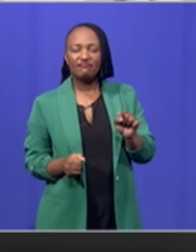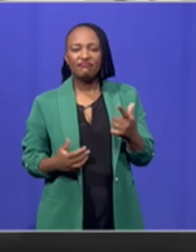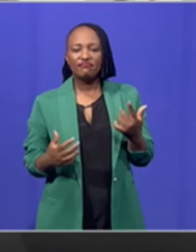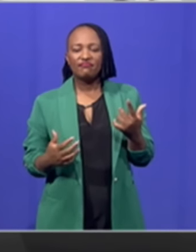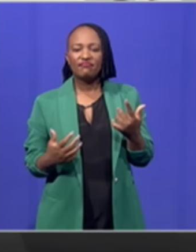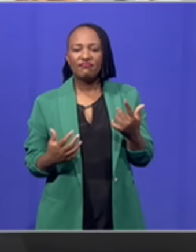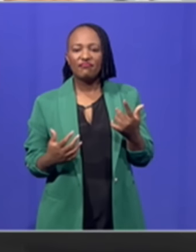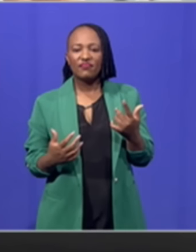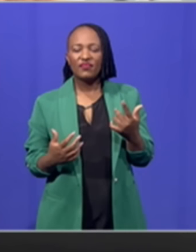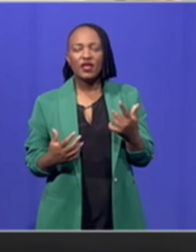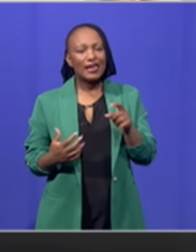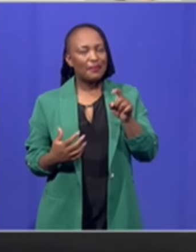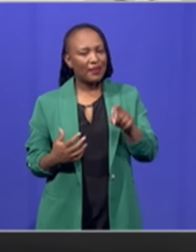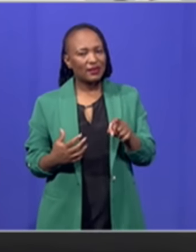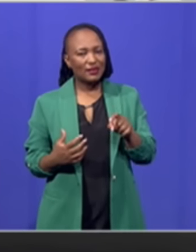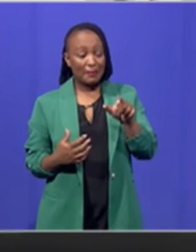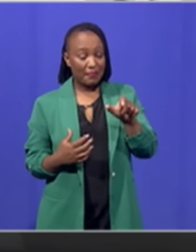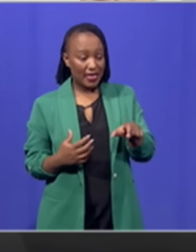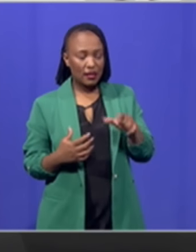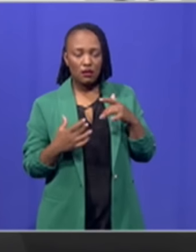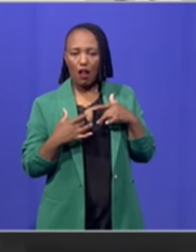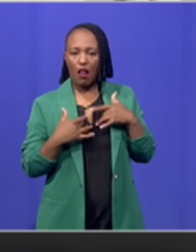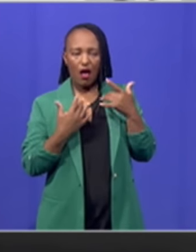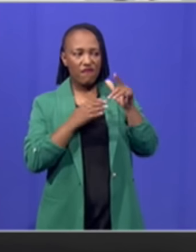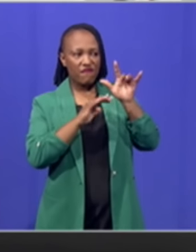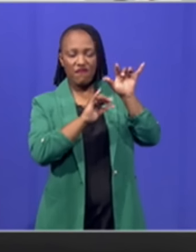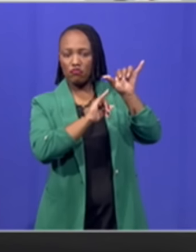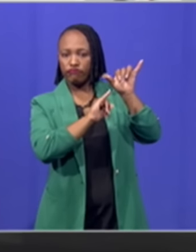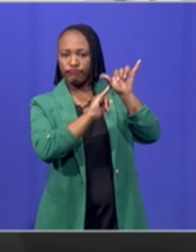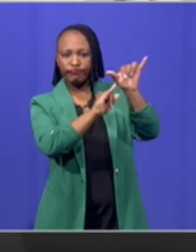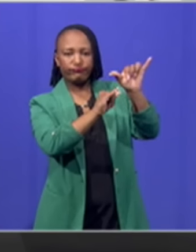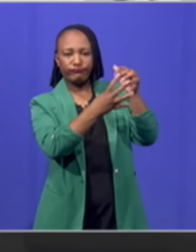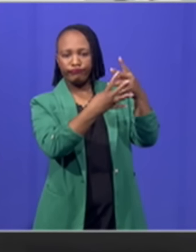must just spend the whole of his life in